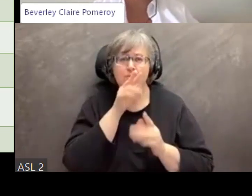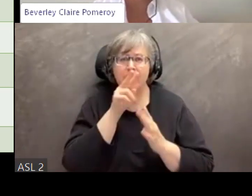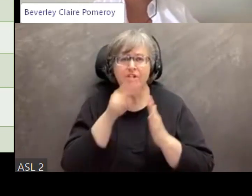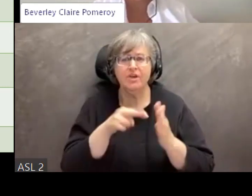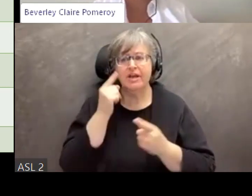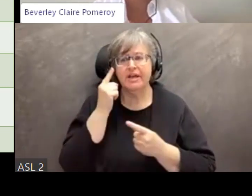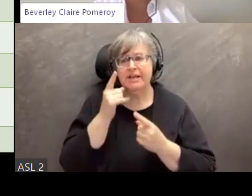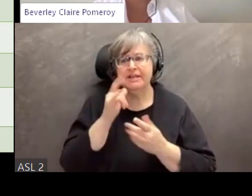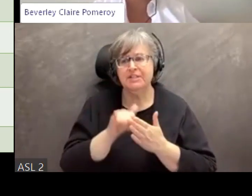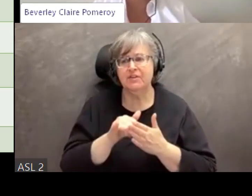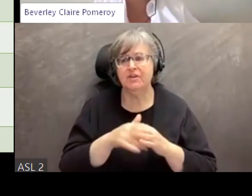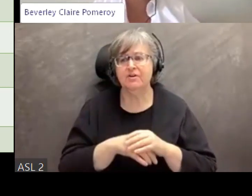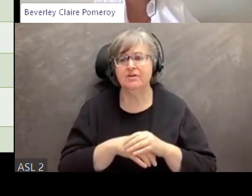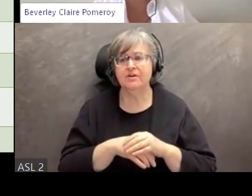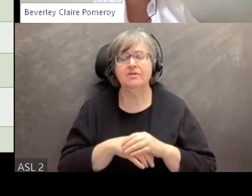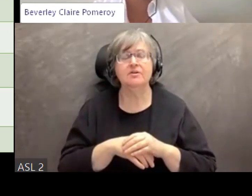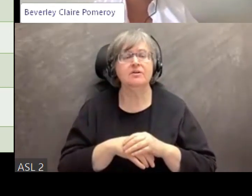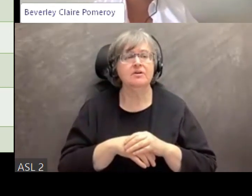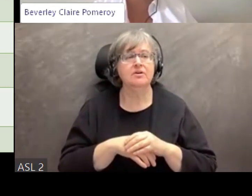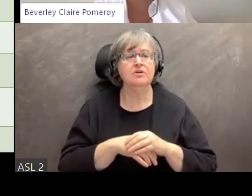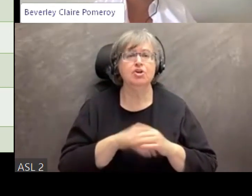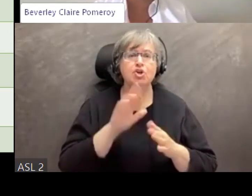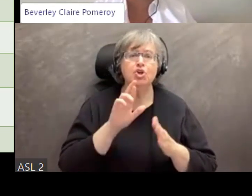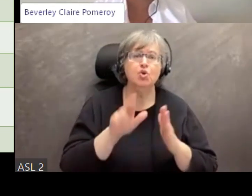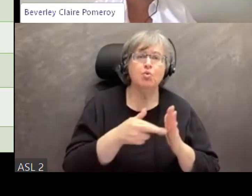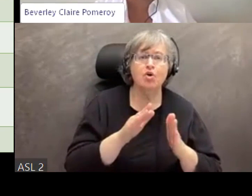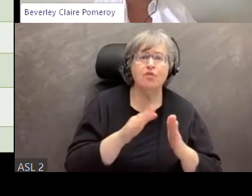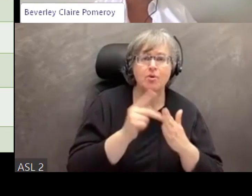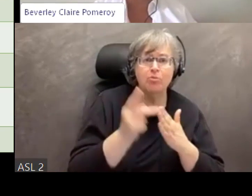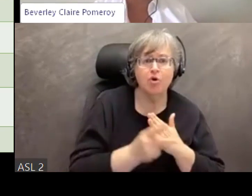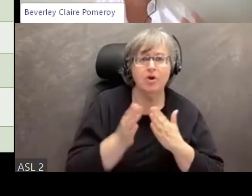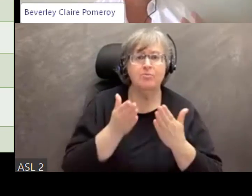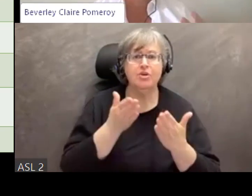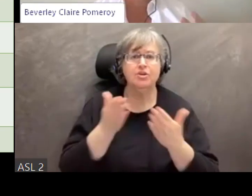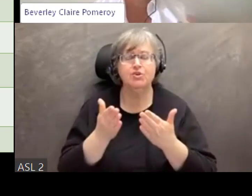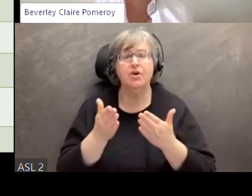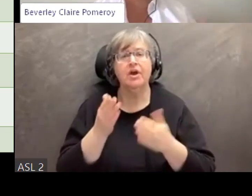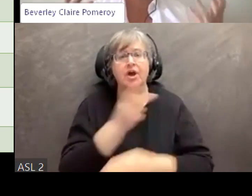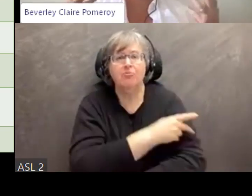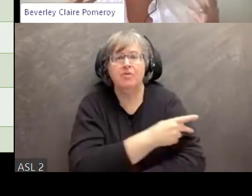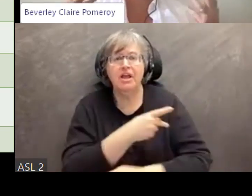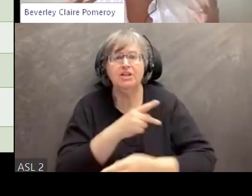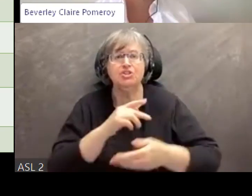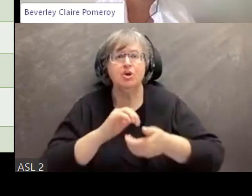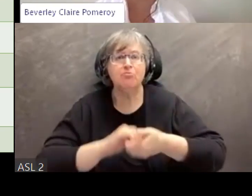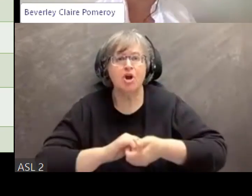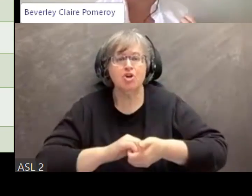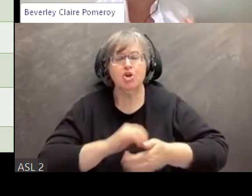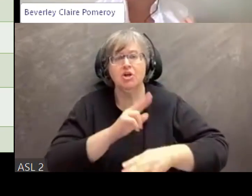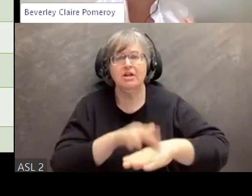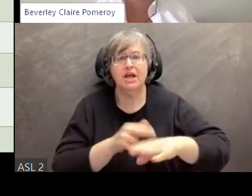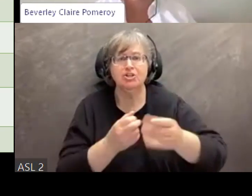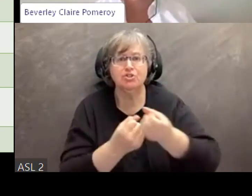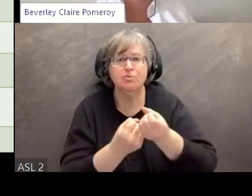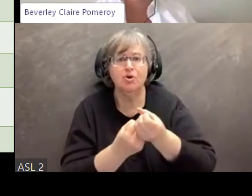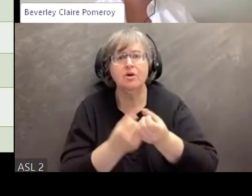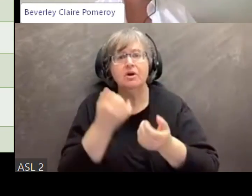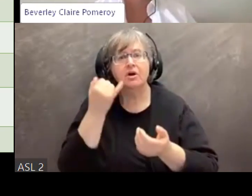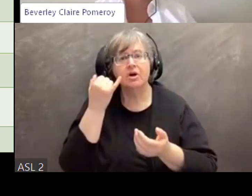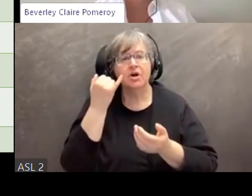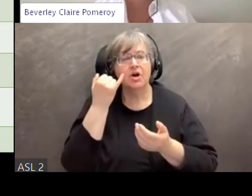these, and as I read them out, just sort of consider these in your role, your program, or your service, or as a patient partner, as a natural